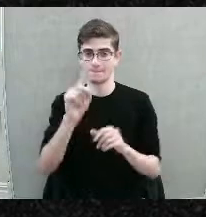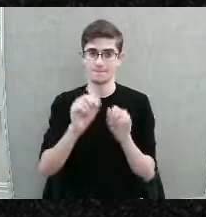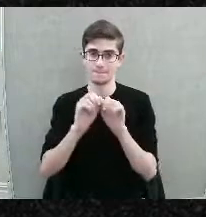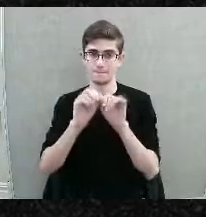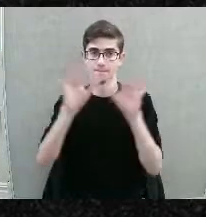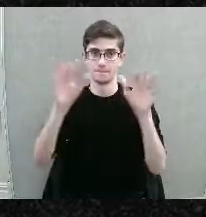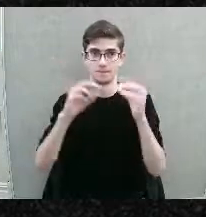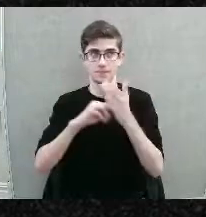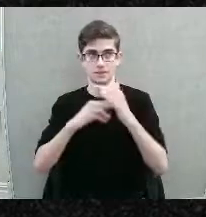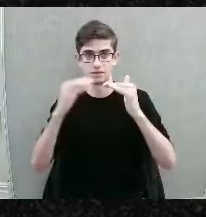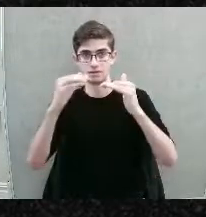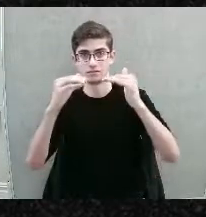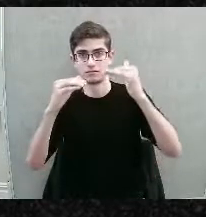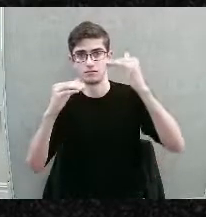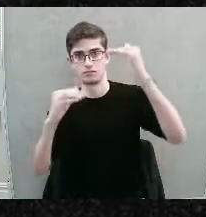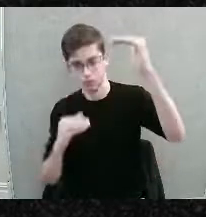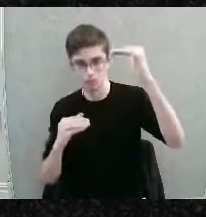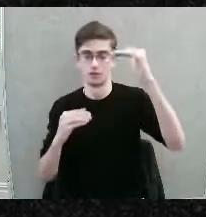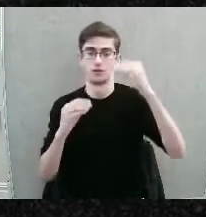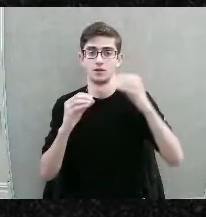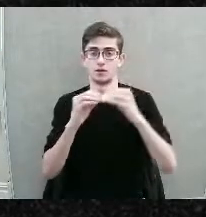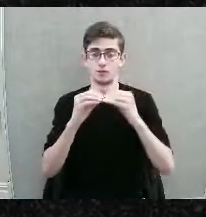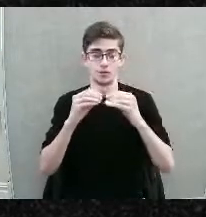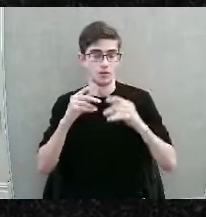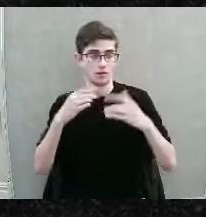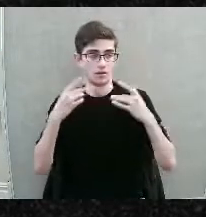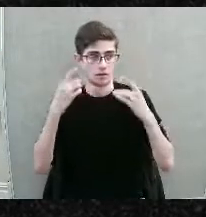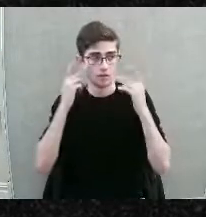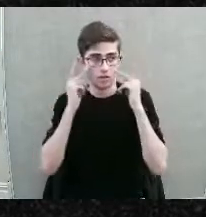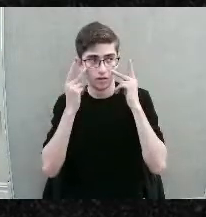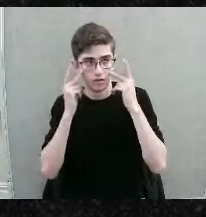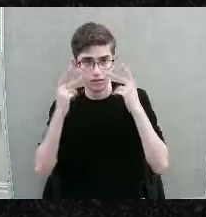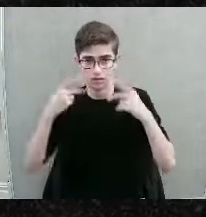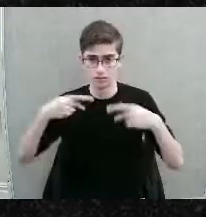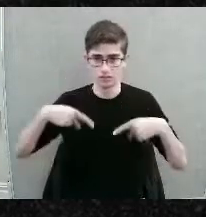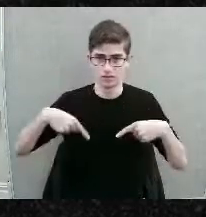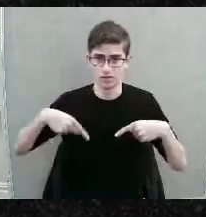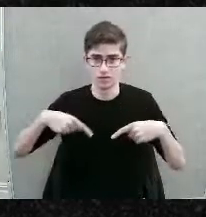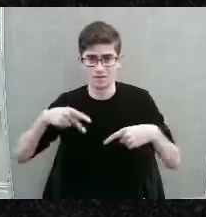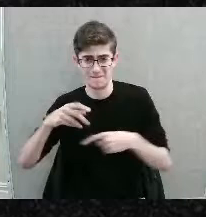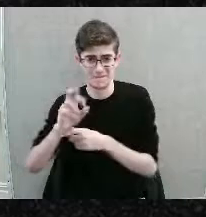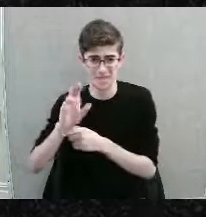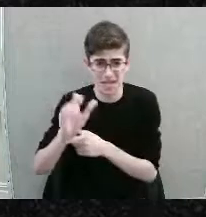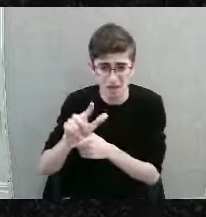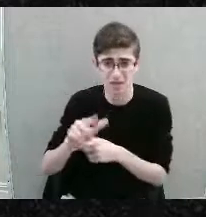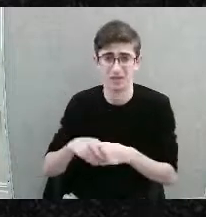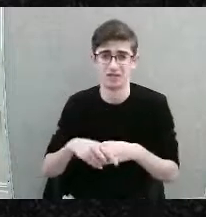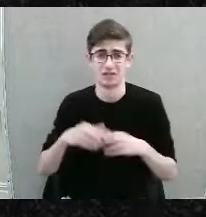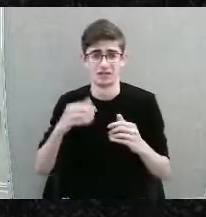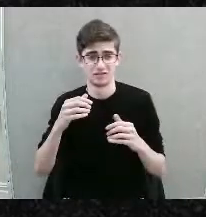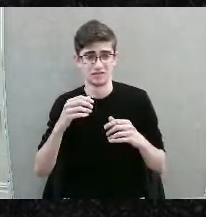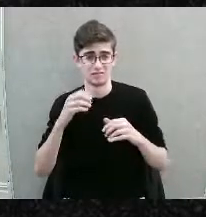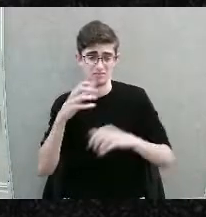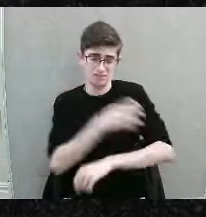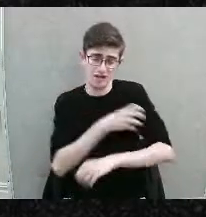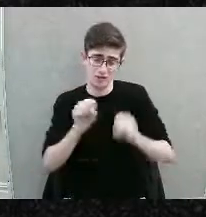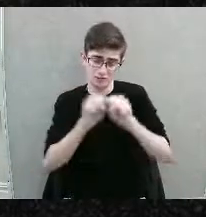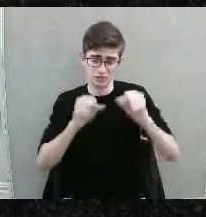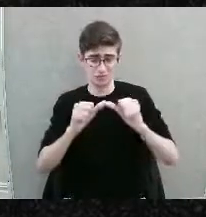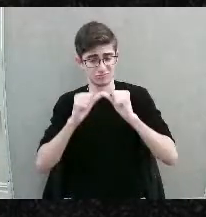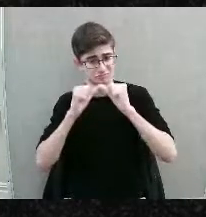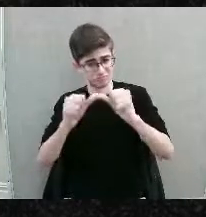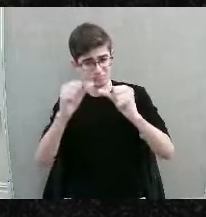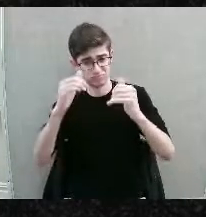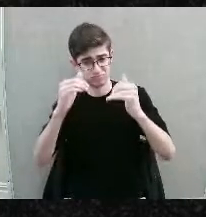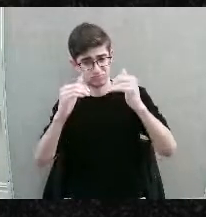intensifying precarity, continuations of ongoing hierarchies and dominations. And so